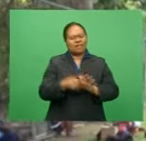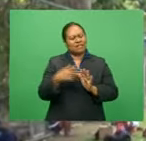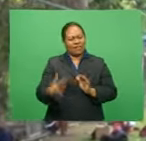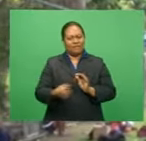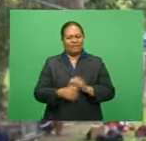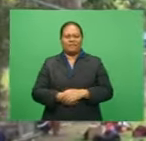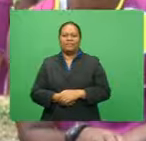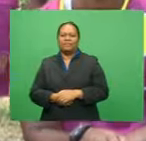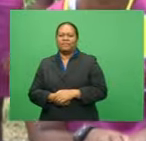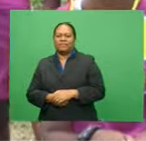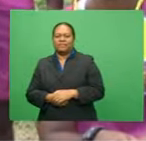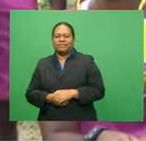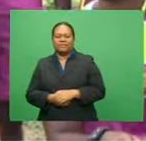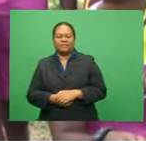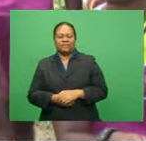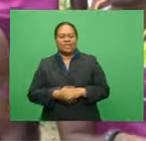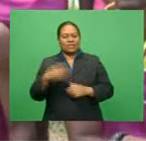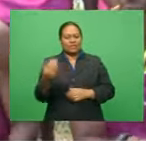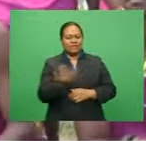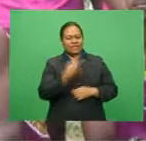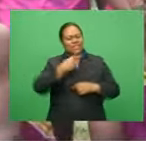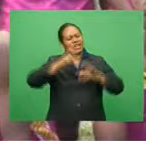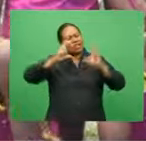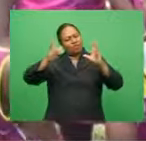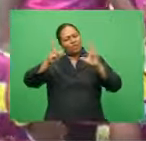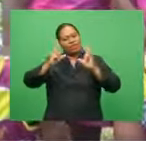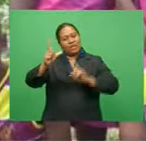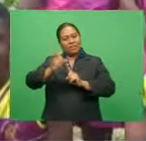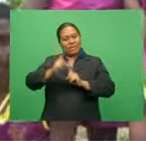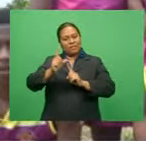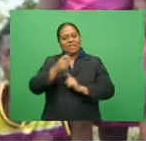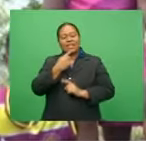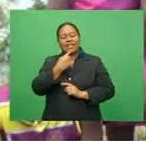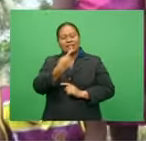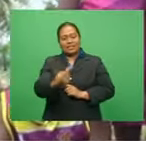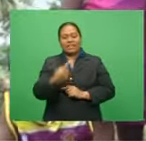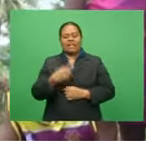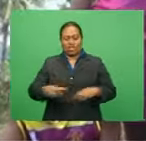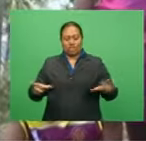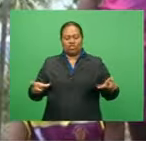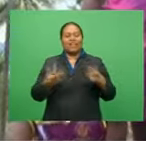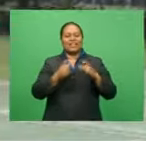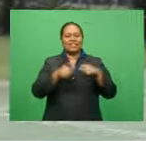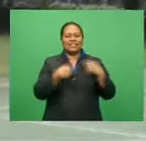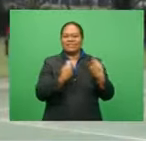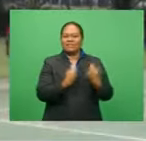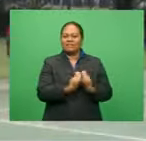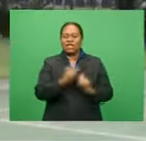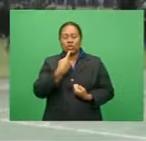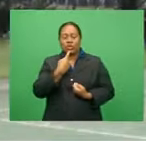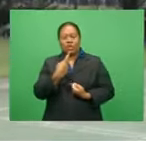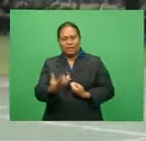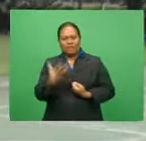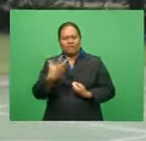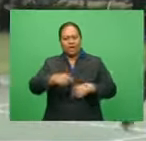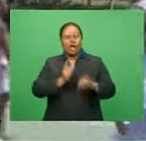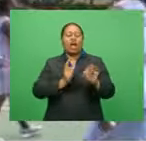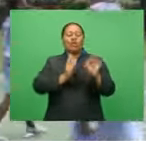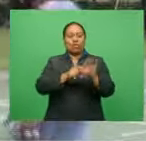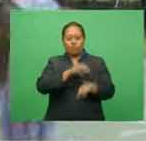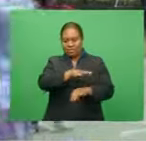blocker position. Veteran volleyballer and captain Epeli Nawalu has challenged his team to set a goal for